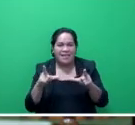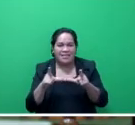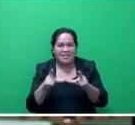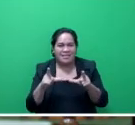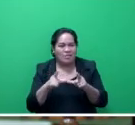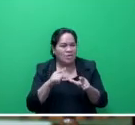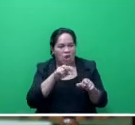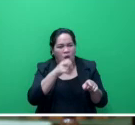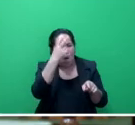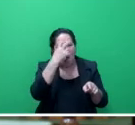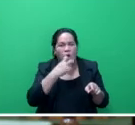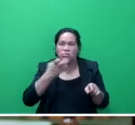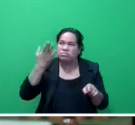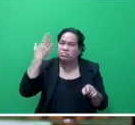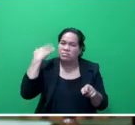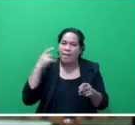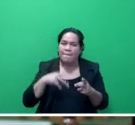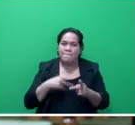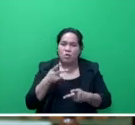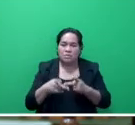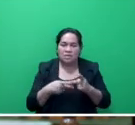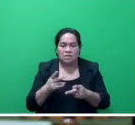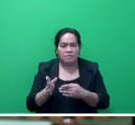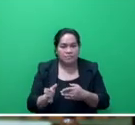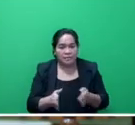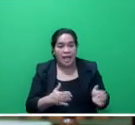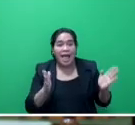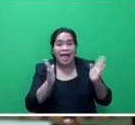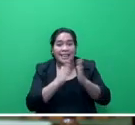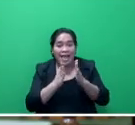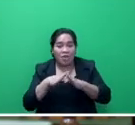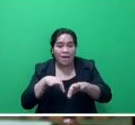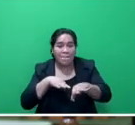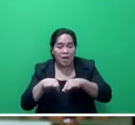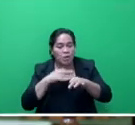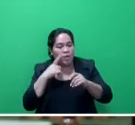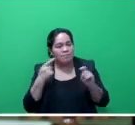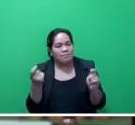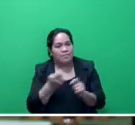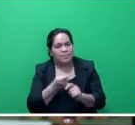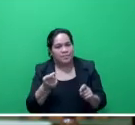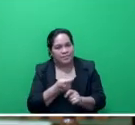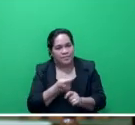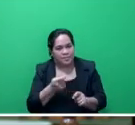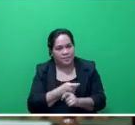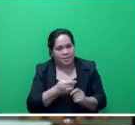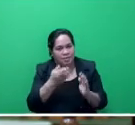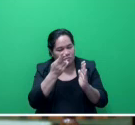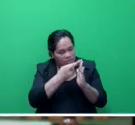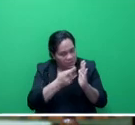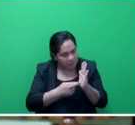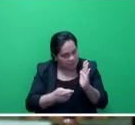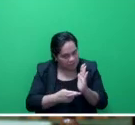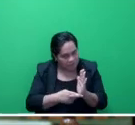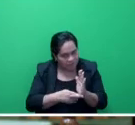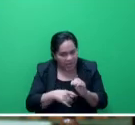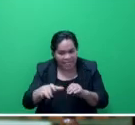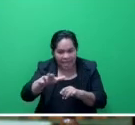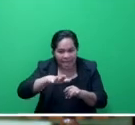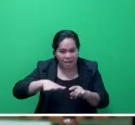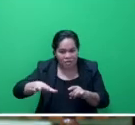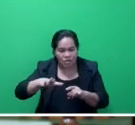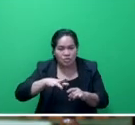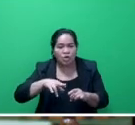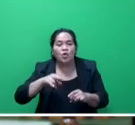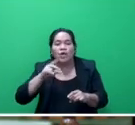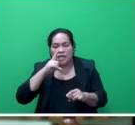older process. Town and planning requirements, Mr. Speaker, sir, will be amending the general provisions for town planning schemes and areas to enable high density